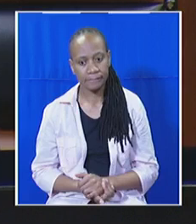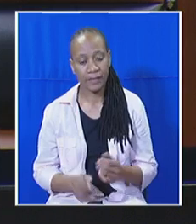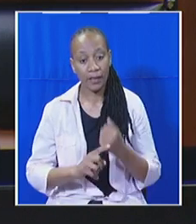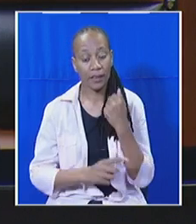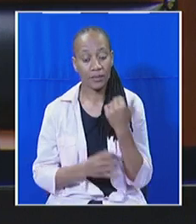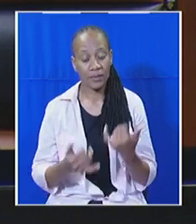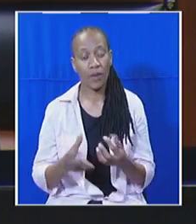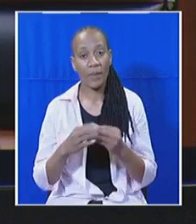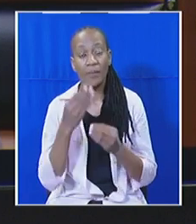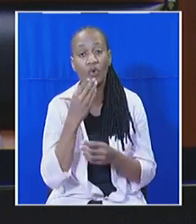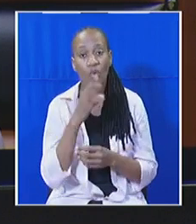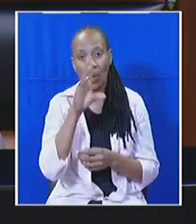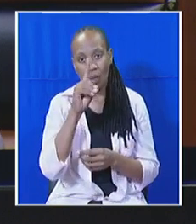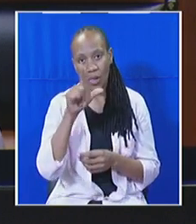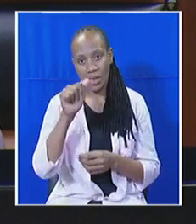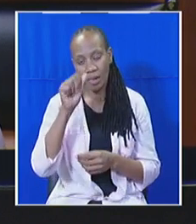Honorable Dlamini.